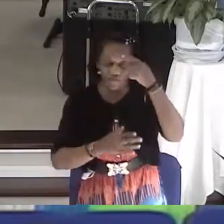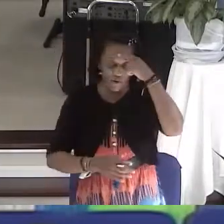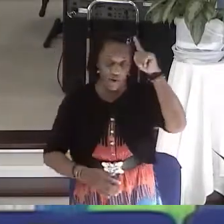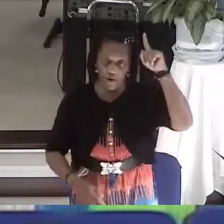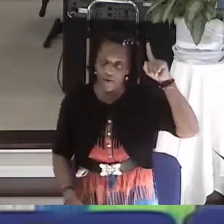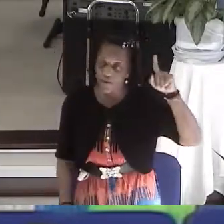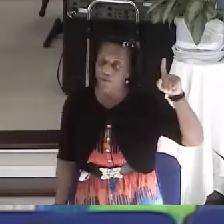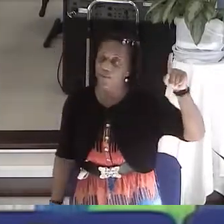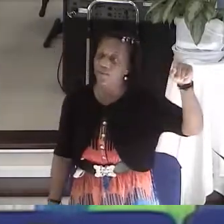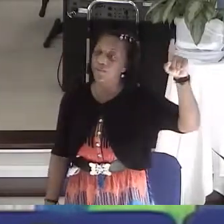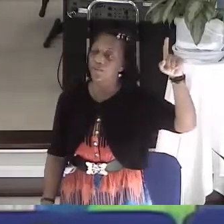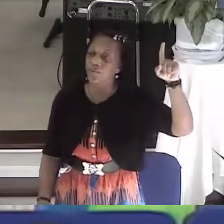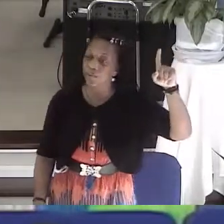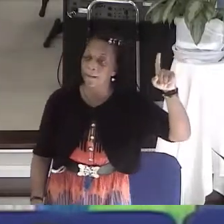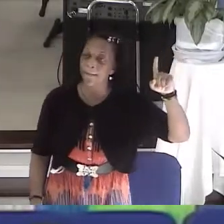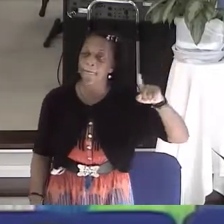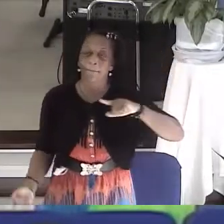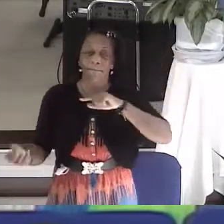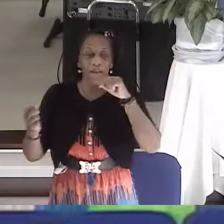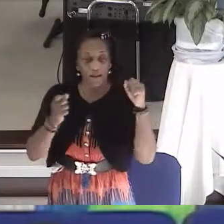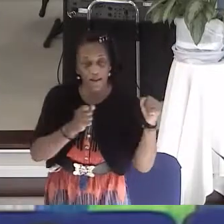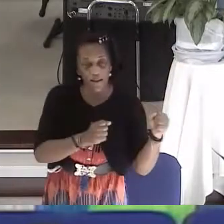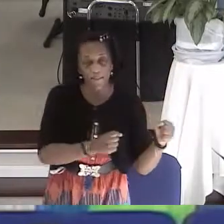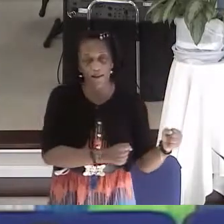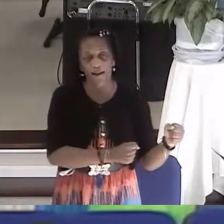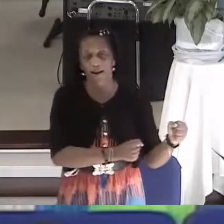I will wait for you,